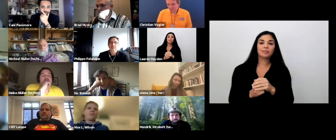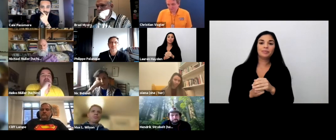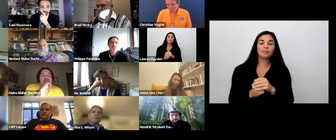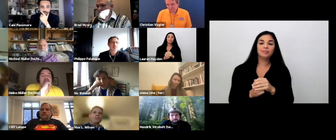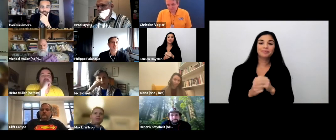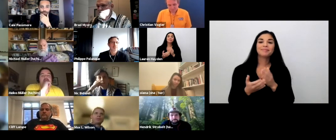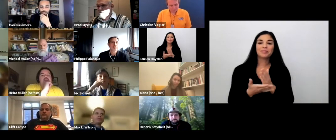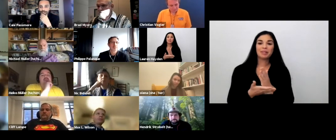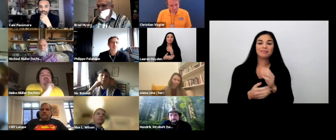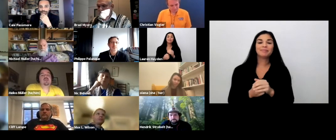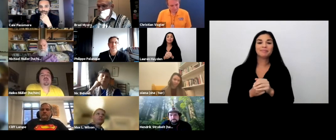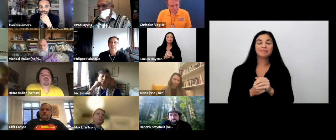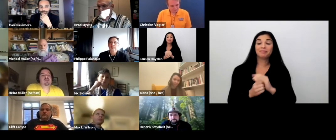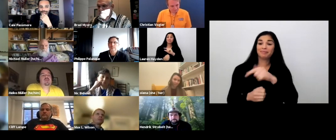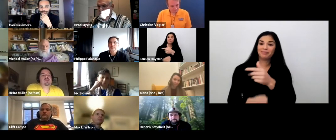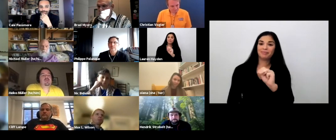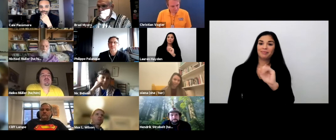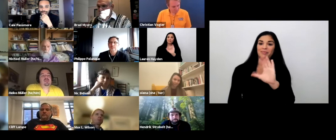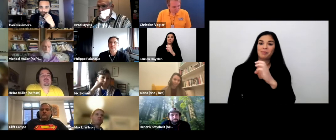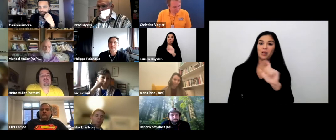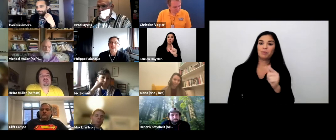All right, I think the floor is yours, Michael.